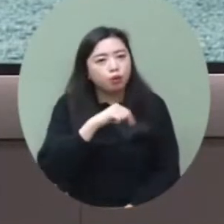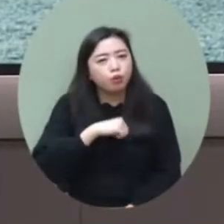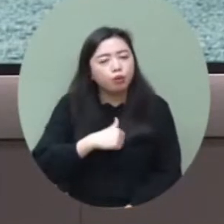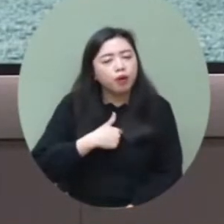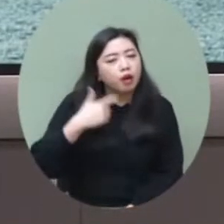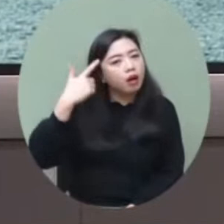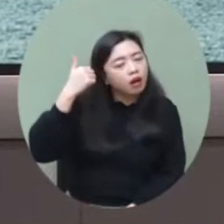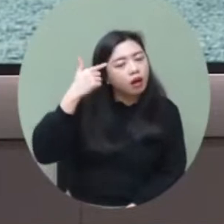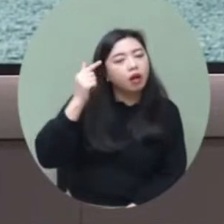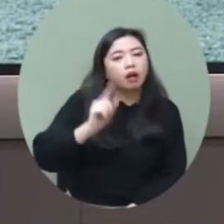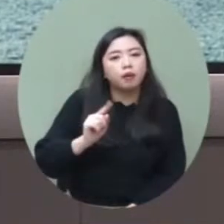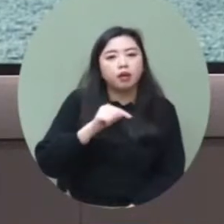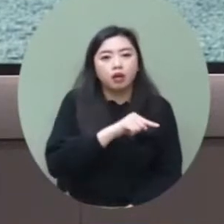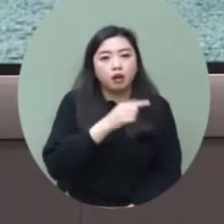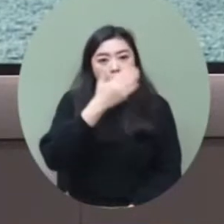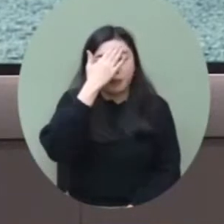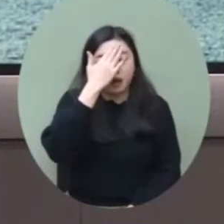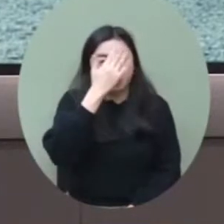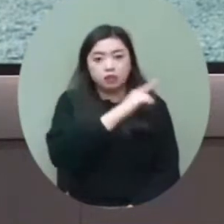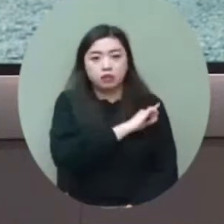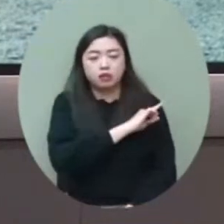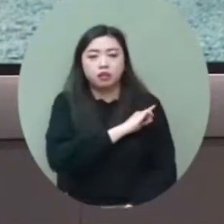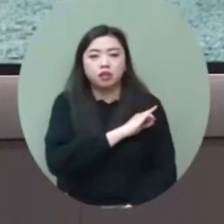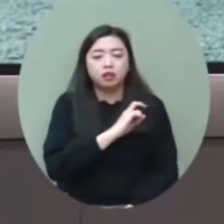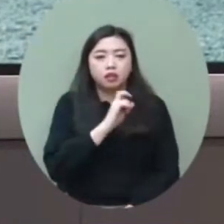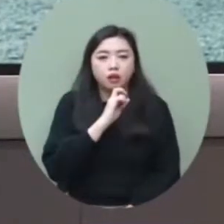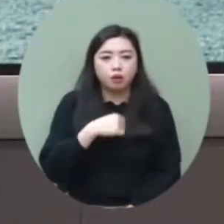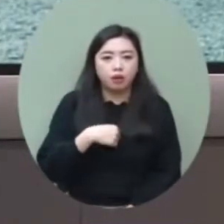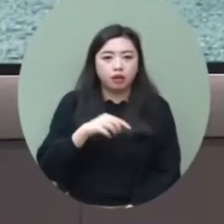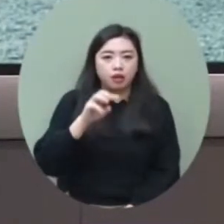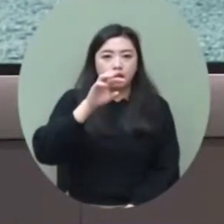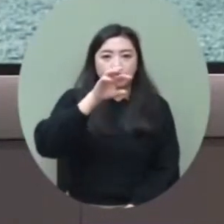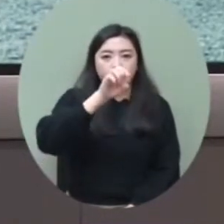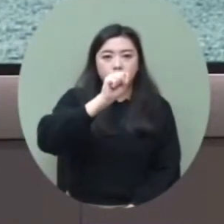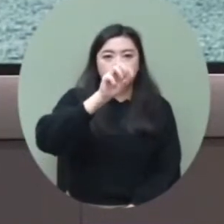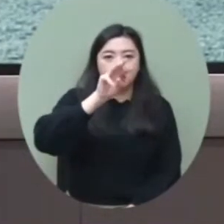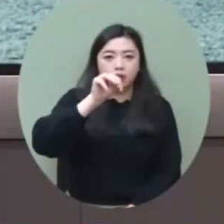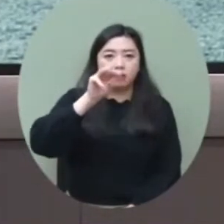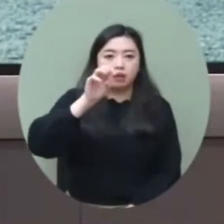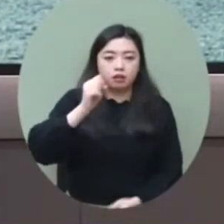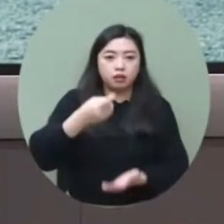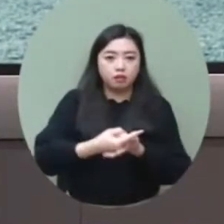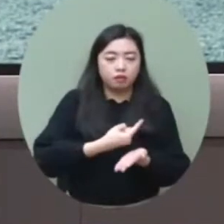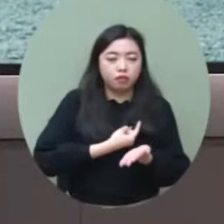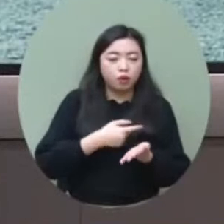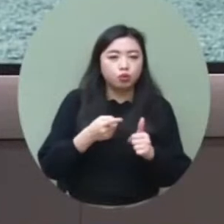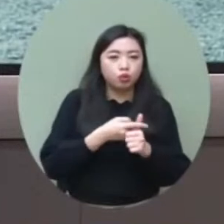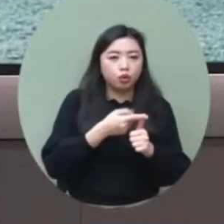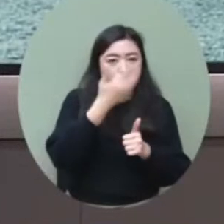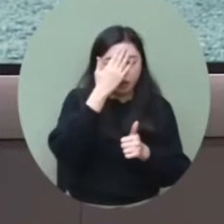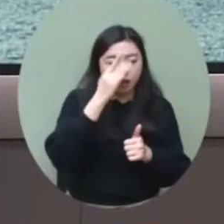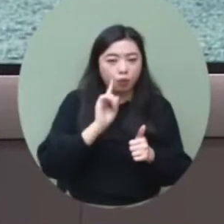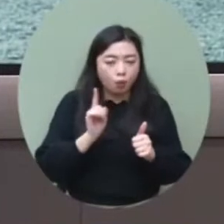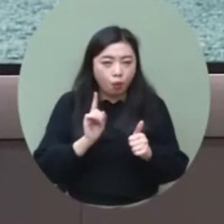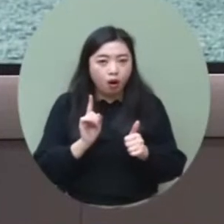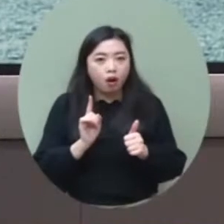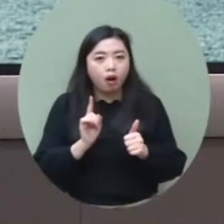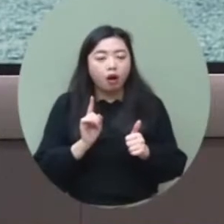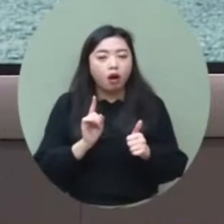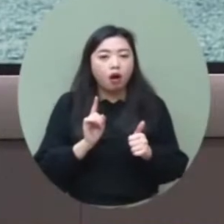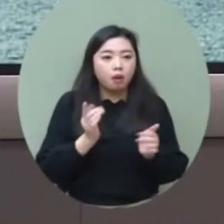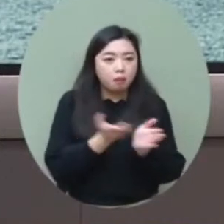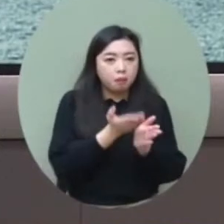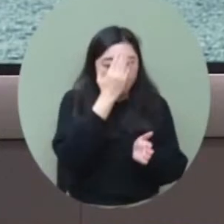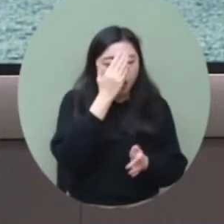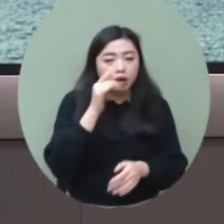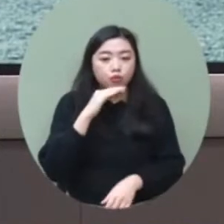recovered, I have no further updates. The patients themselves should receive an